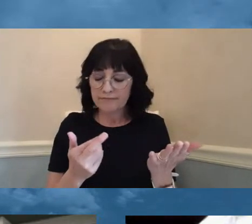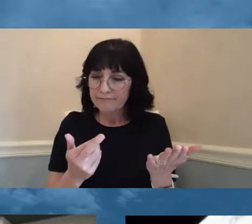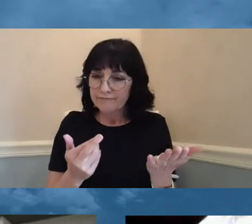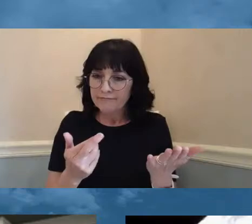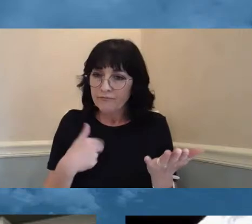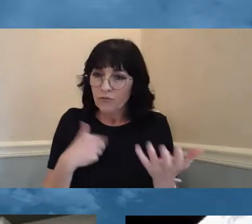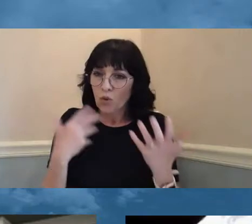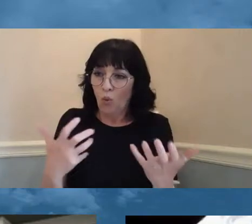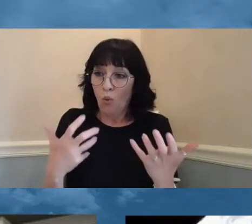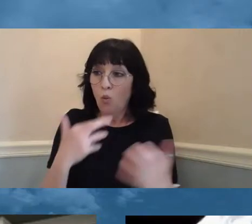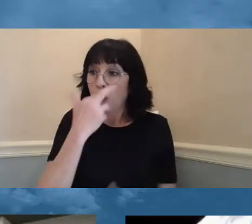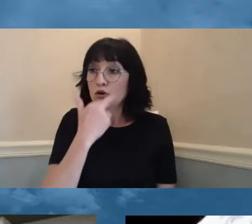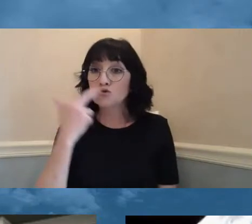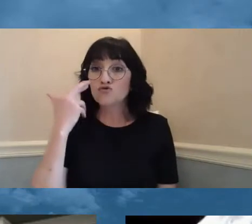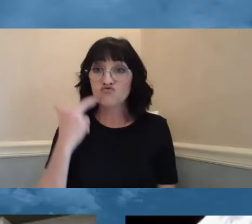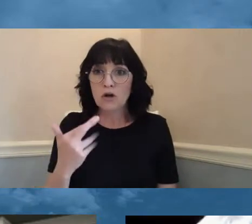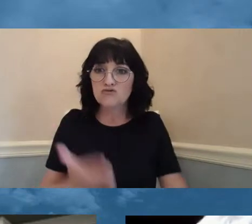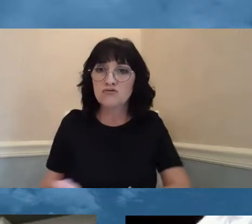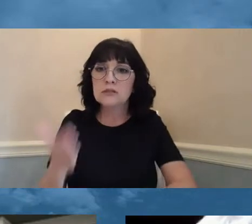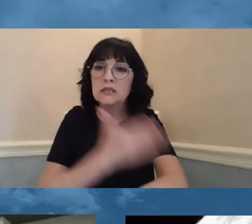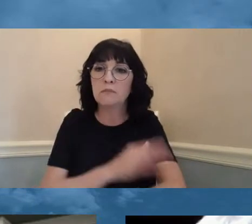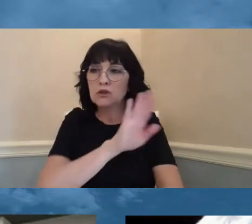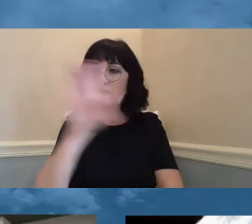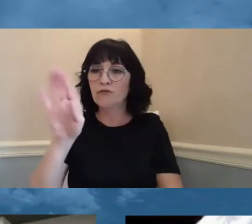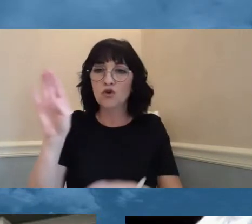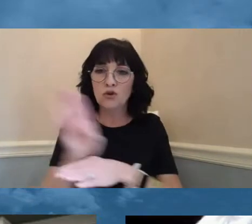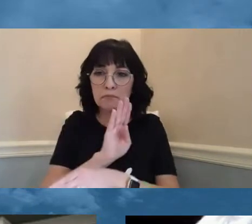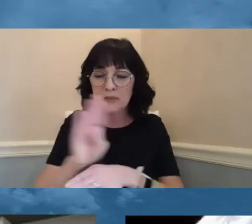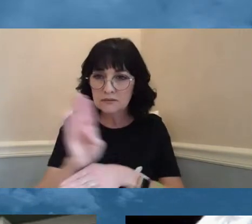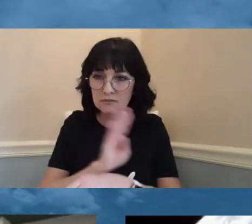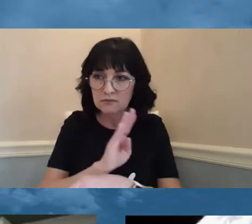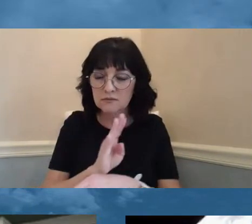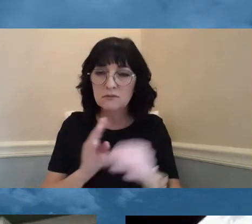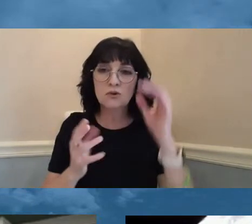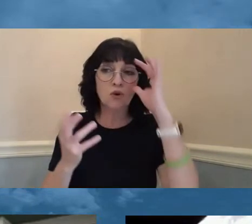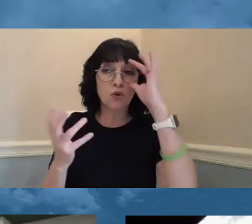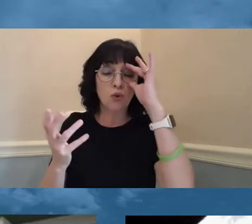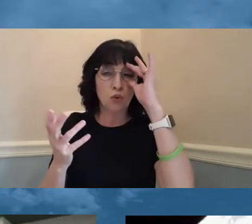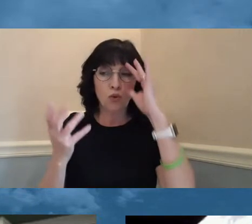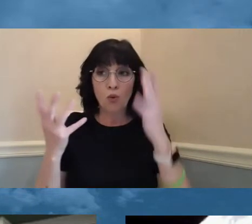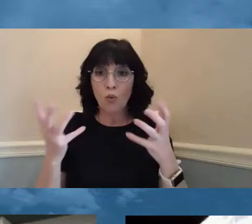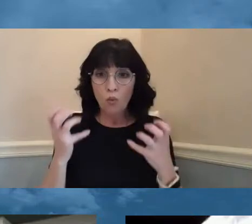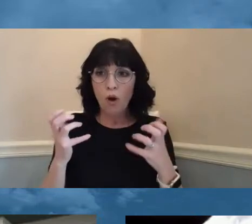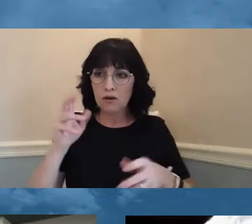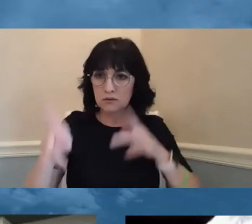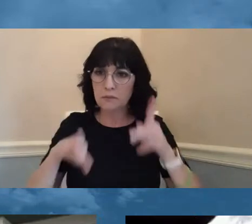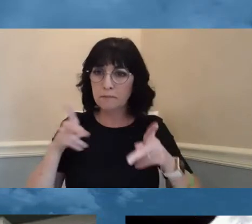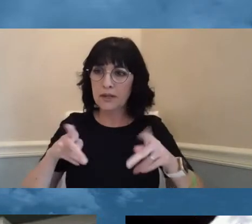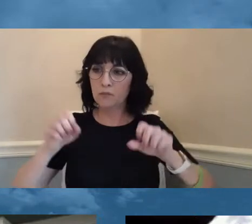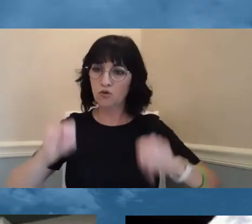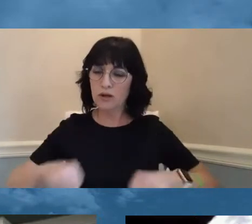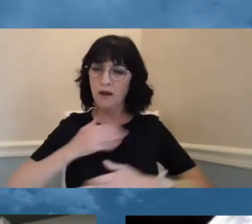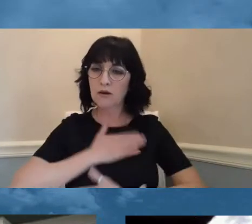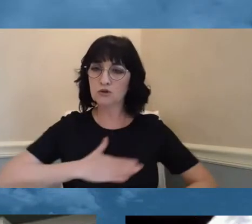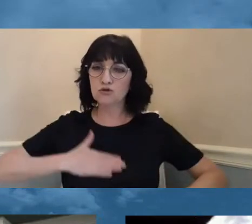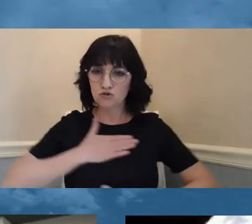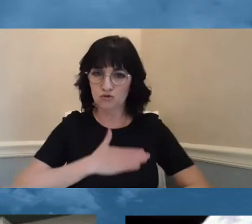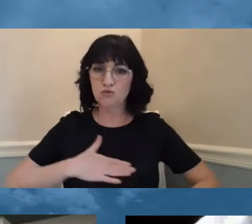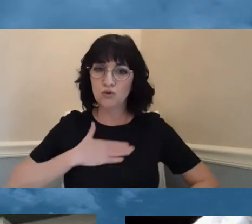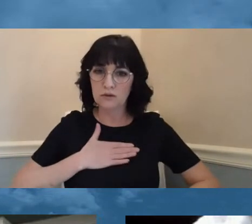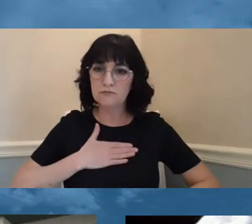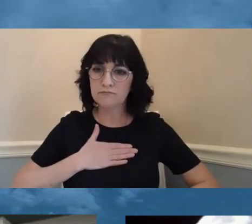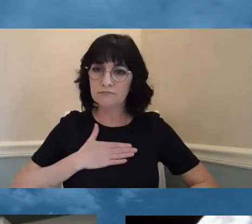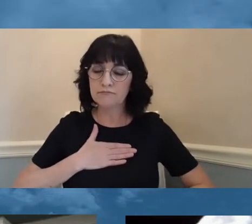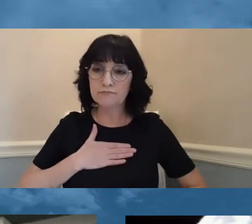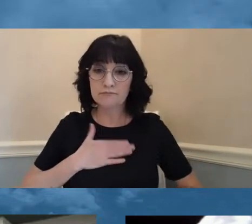to have greater capacity. And that's our goal, and the sooner we get there, the